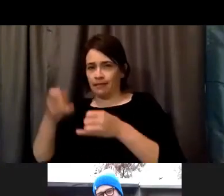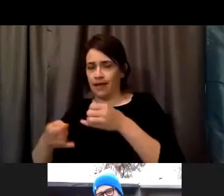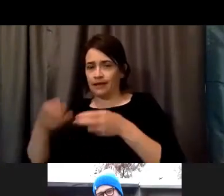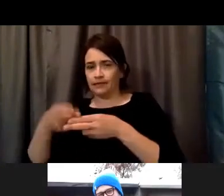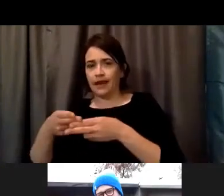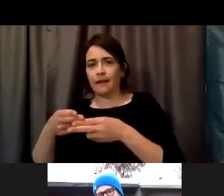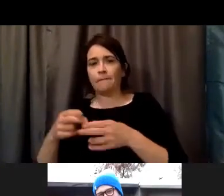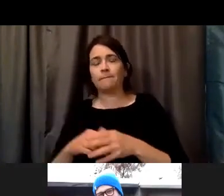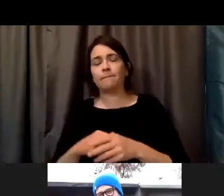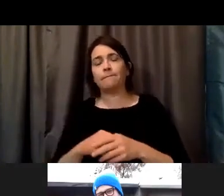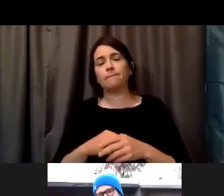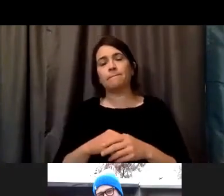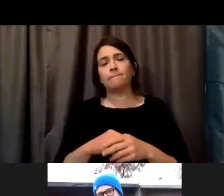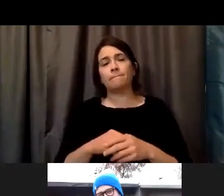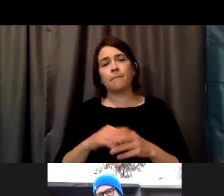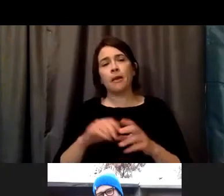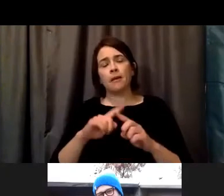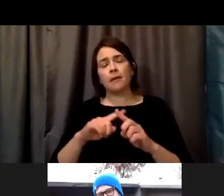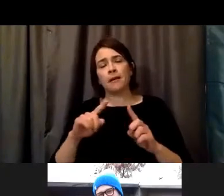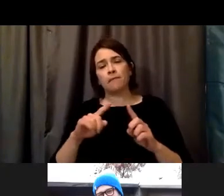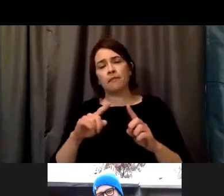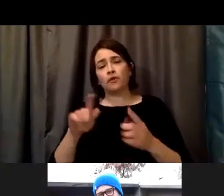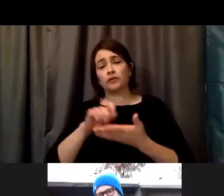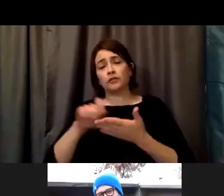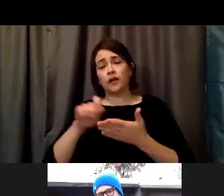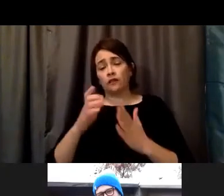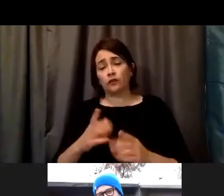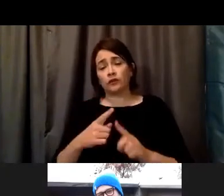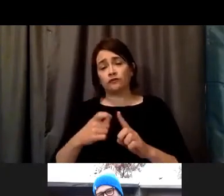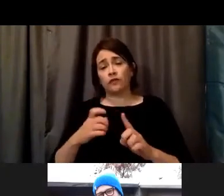Names aren't clicking with me.